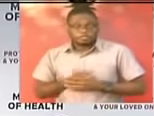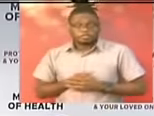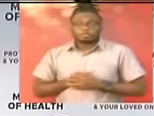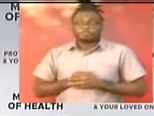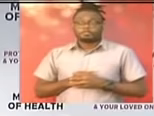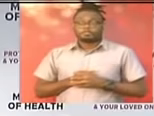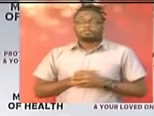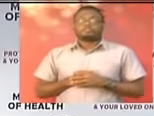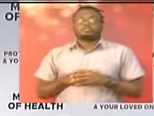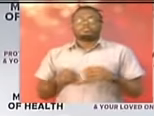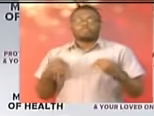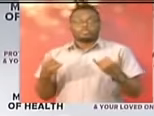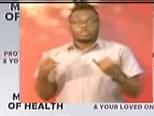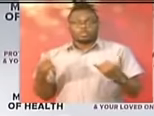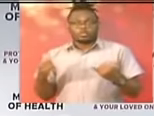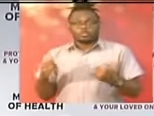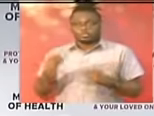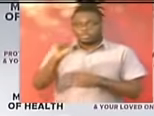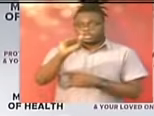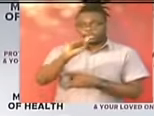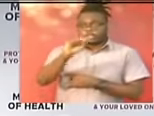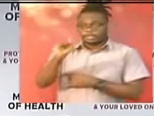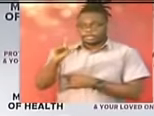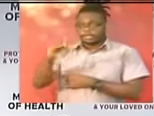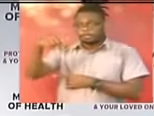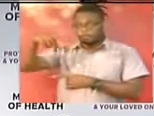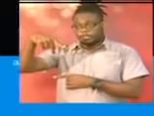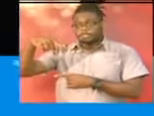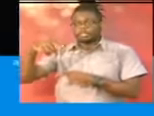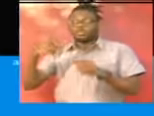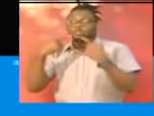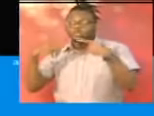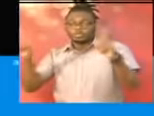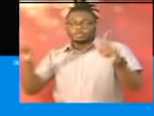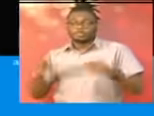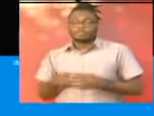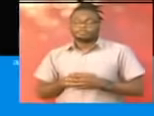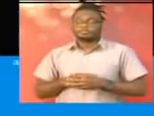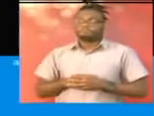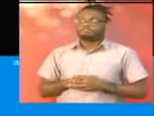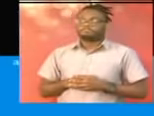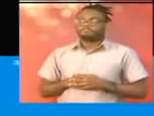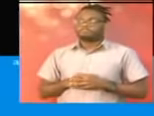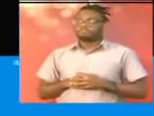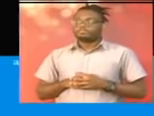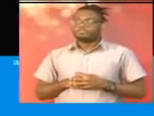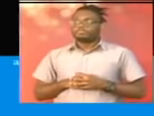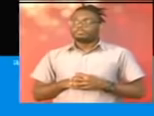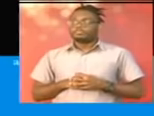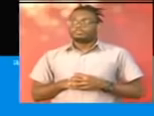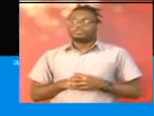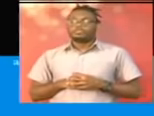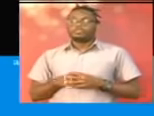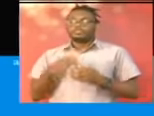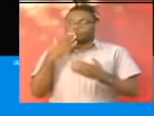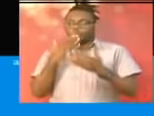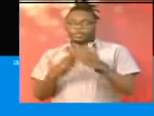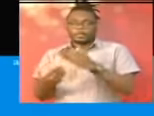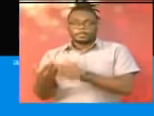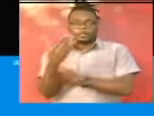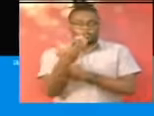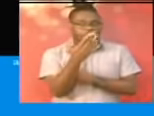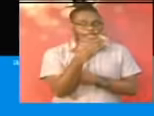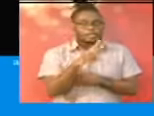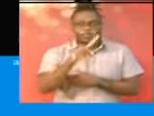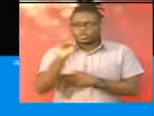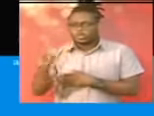AZP News. Good morning. Good morning. Priya Bihari, azpnews.com. My question is for Dr. Hines. Dr. Hines,